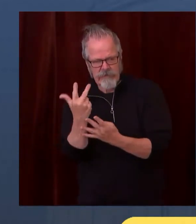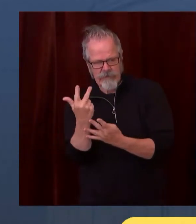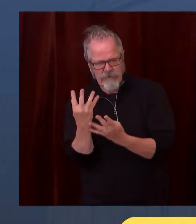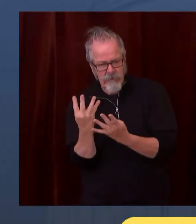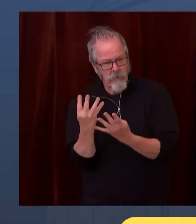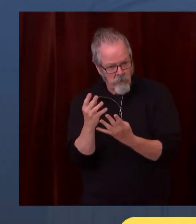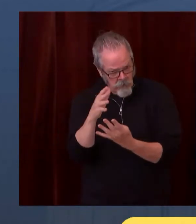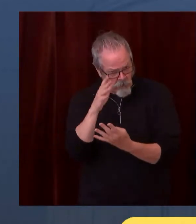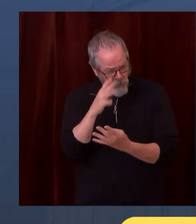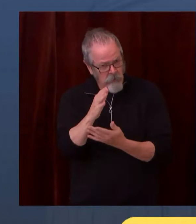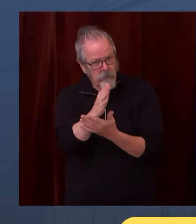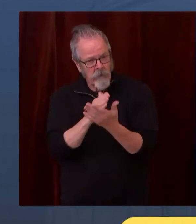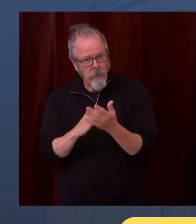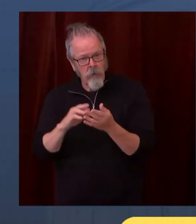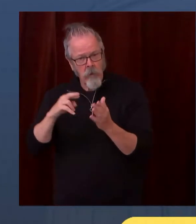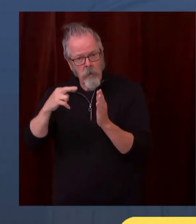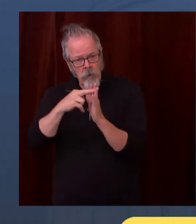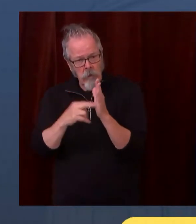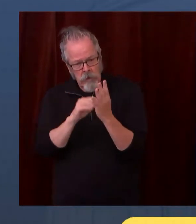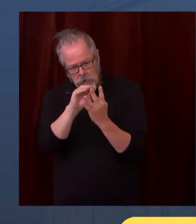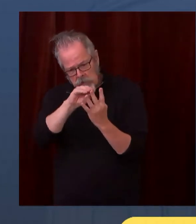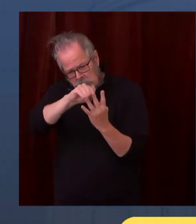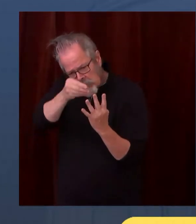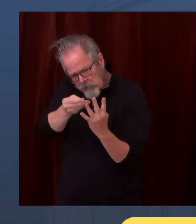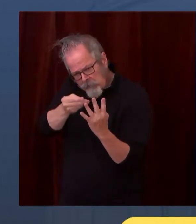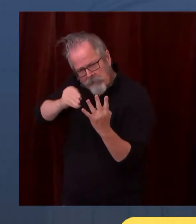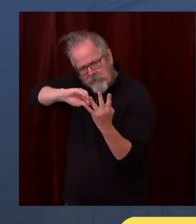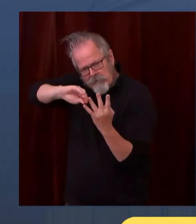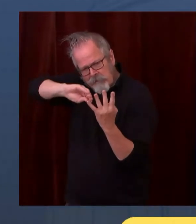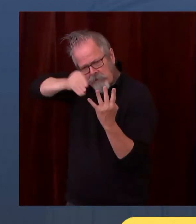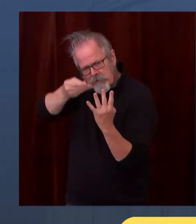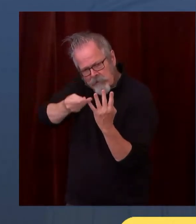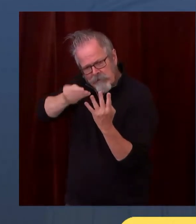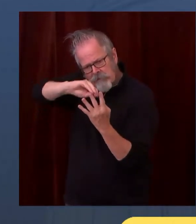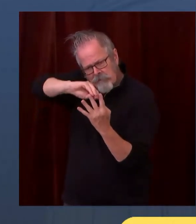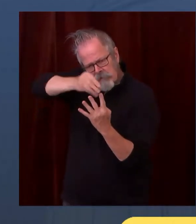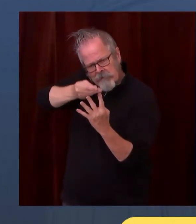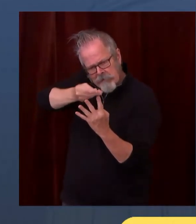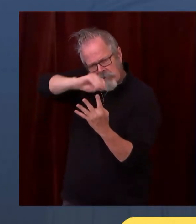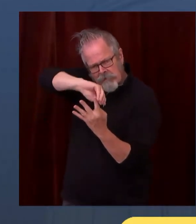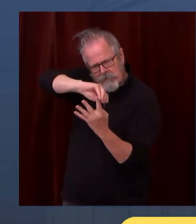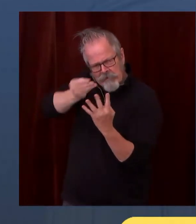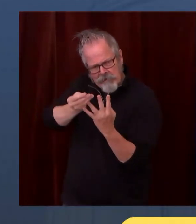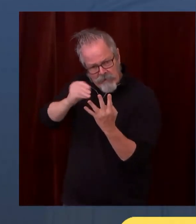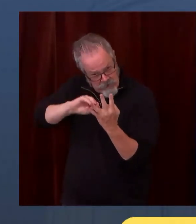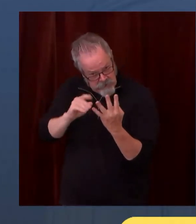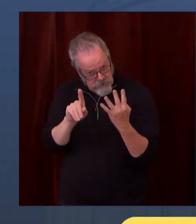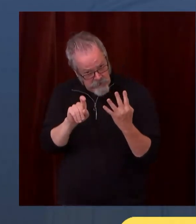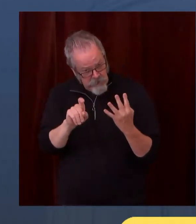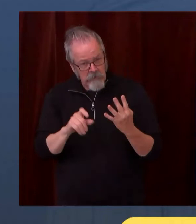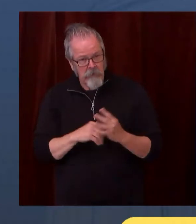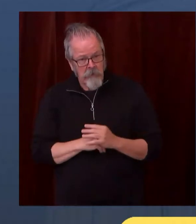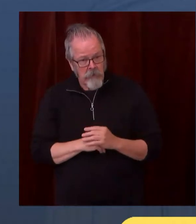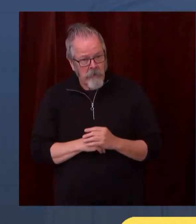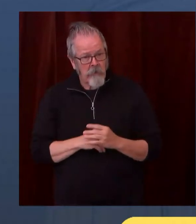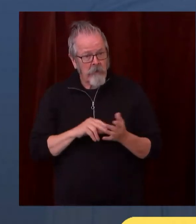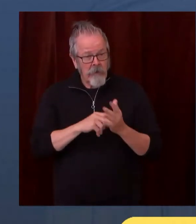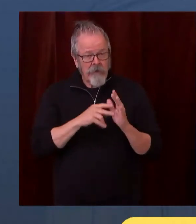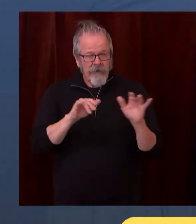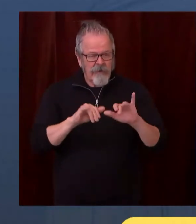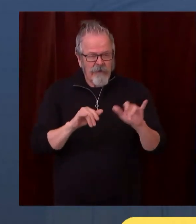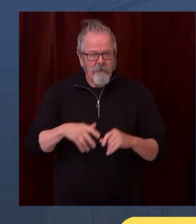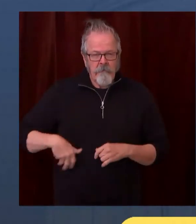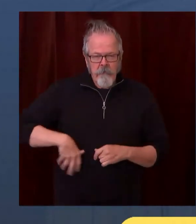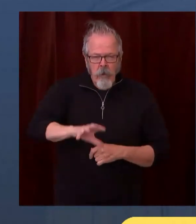continue to look at these on a daily basis to determine what's in the realm of the possible. We do not have any plans right now for shifting